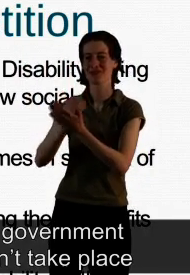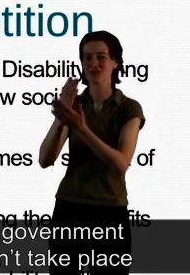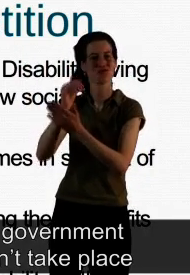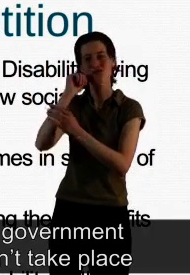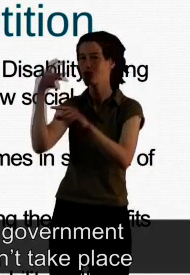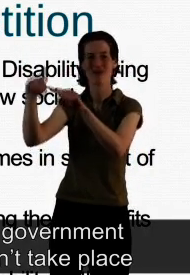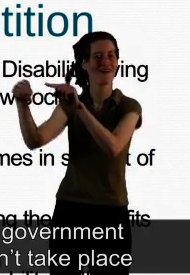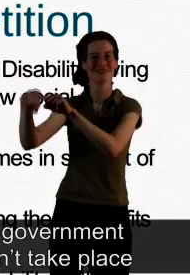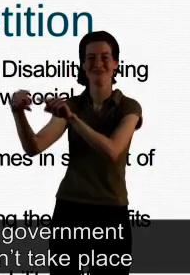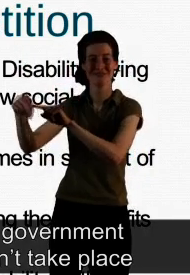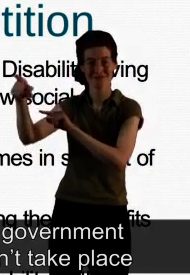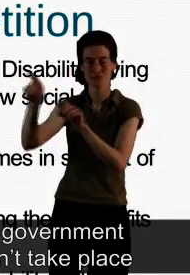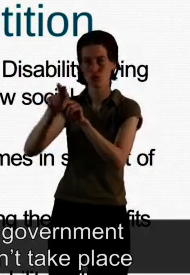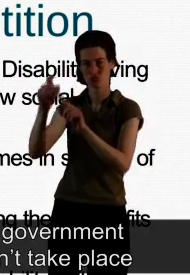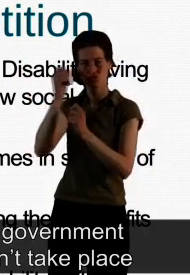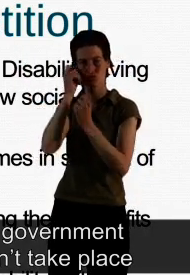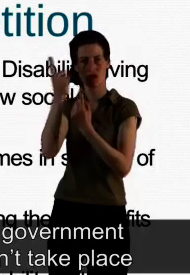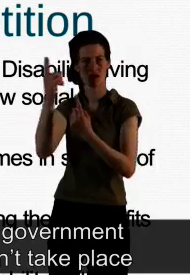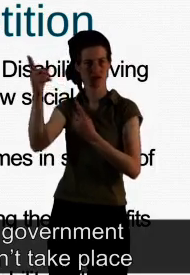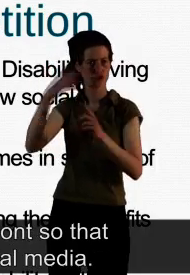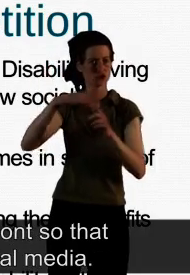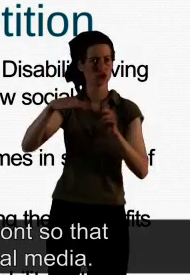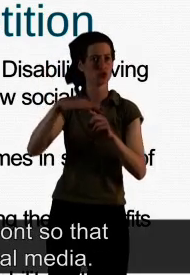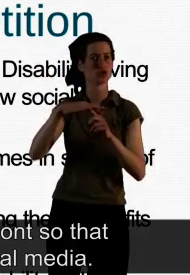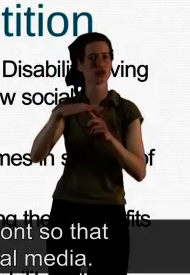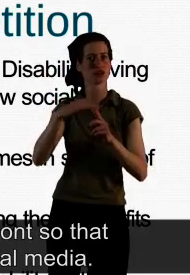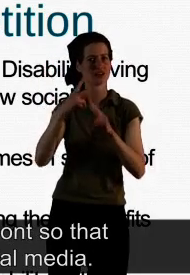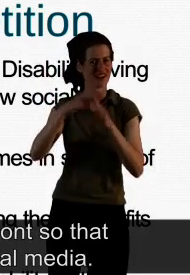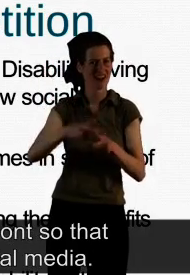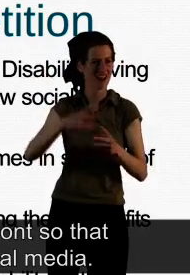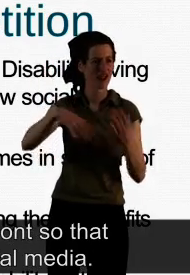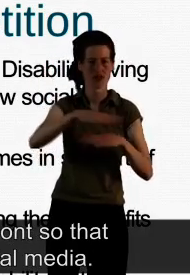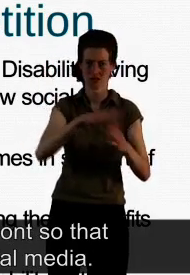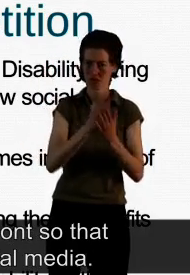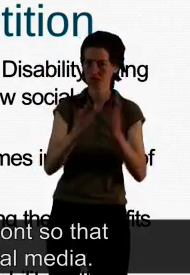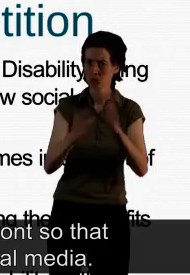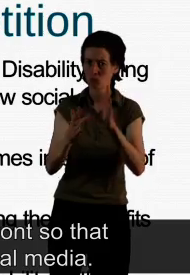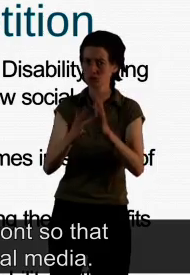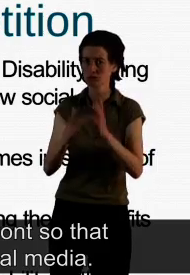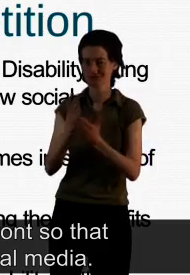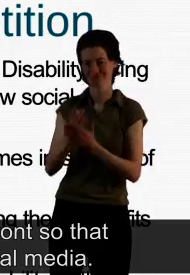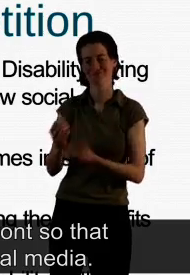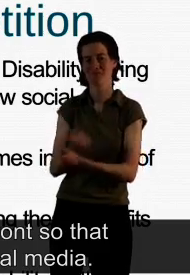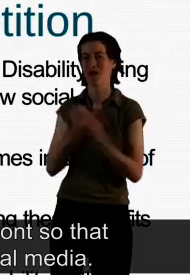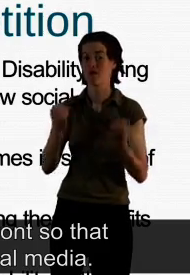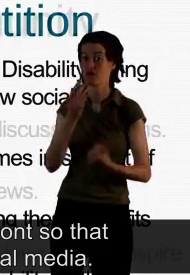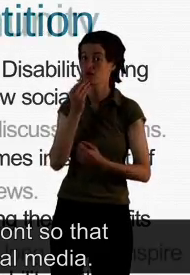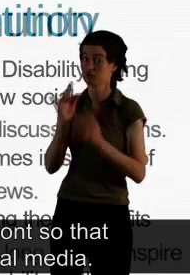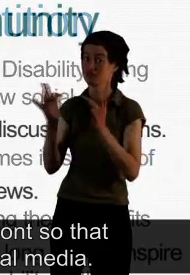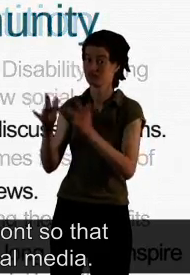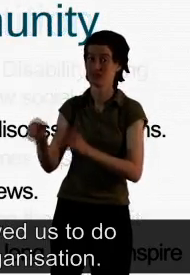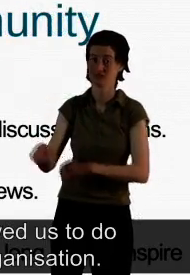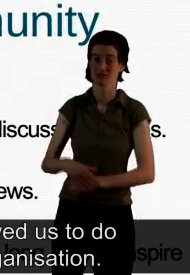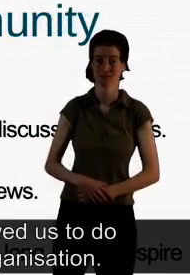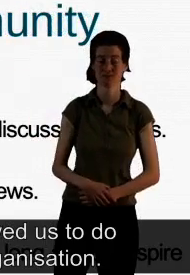government then assured that these cuts wouldn't take place, and it put social care at the forefront. So it was a very powerful use of social